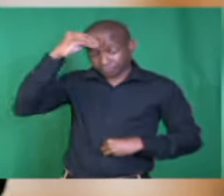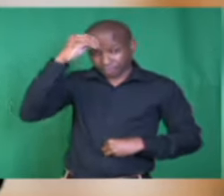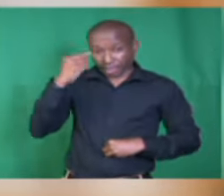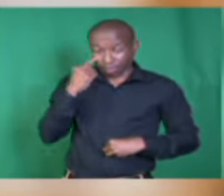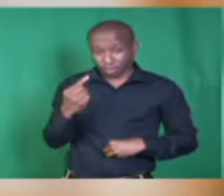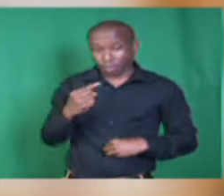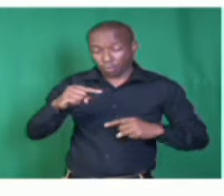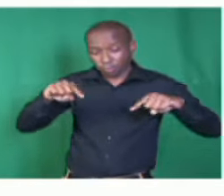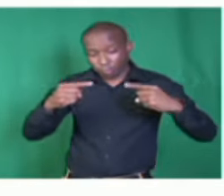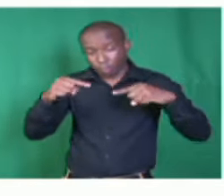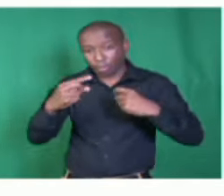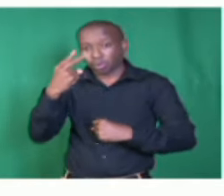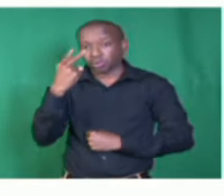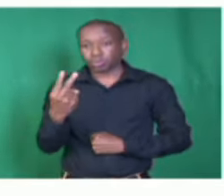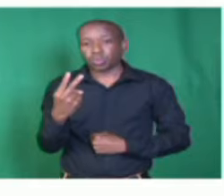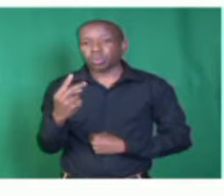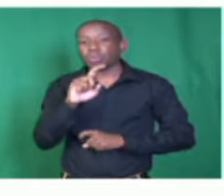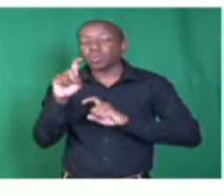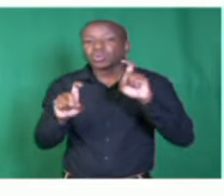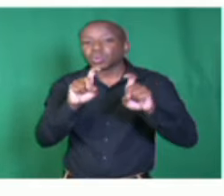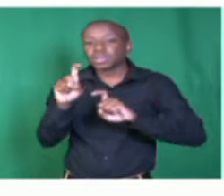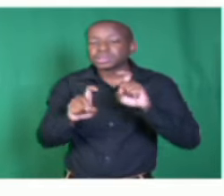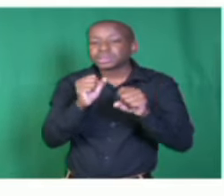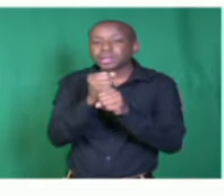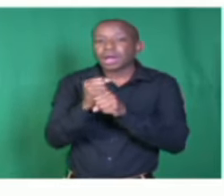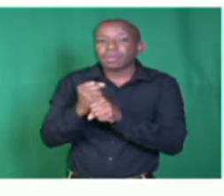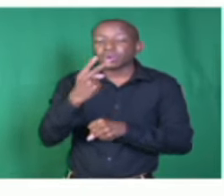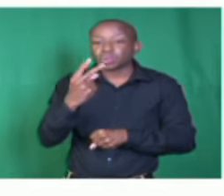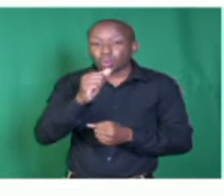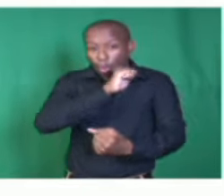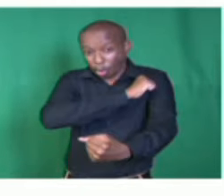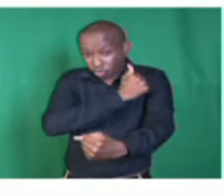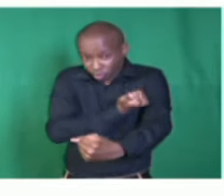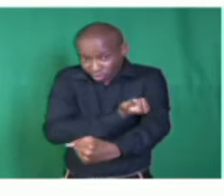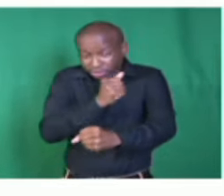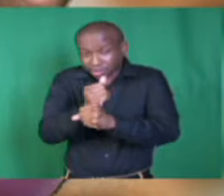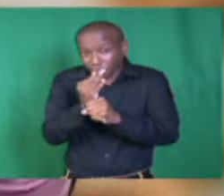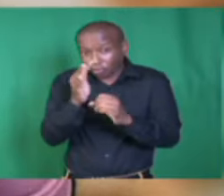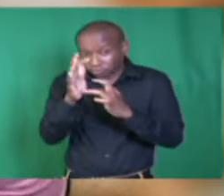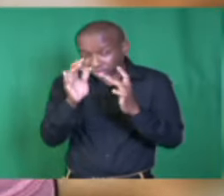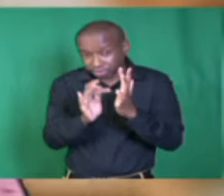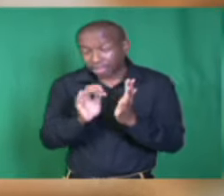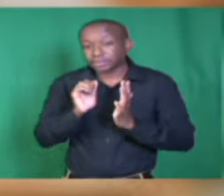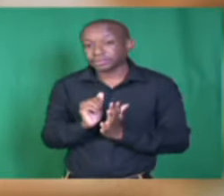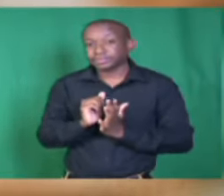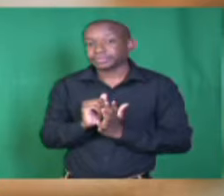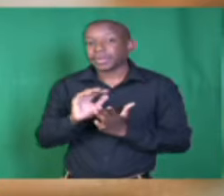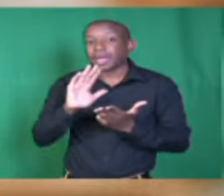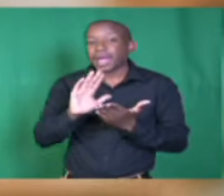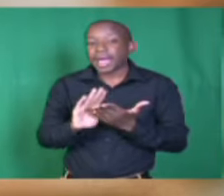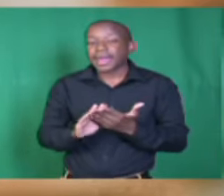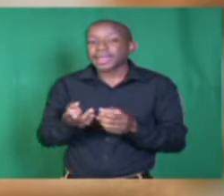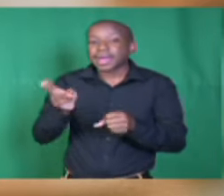where you looked at the question about the authority of Jesus, and